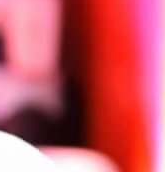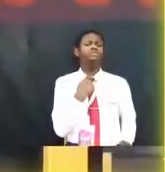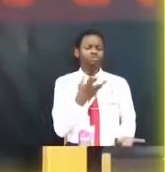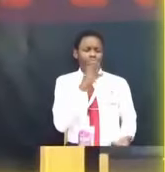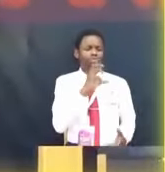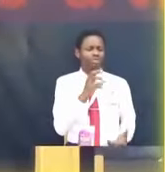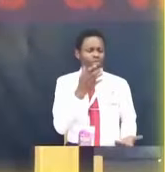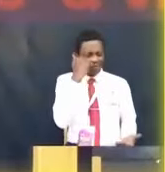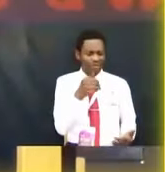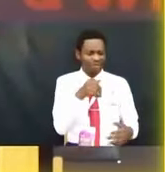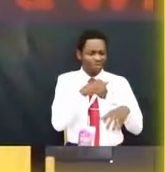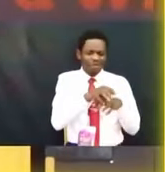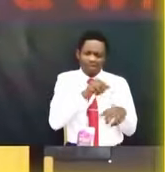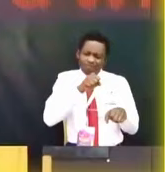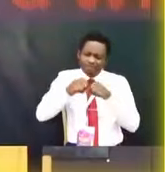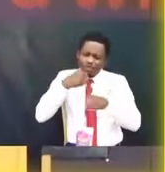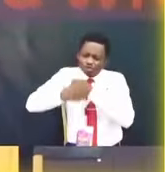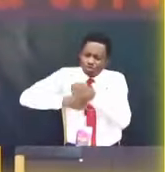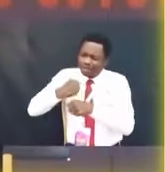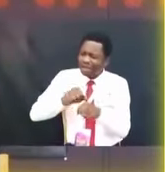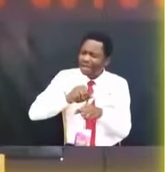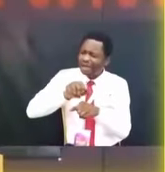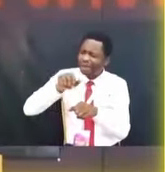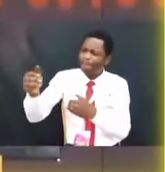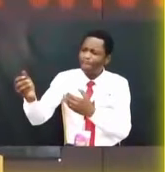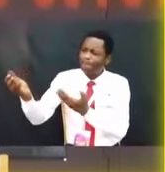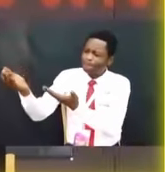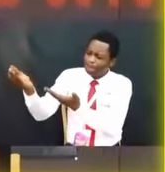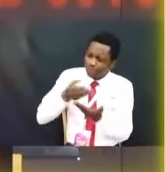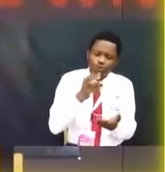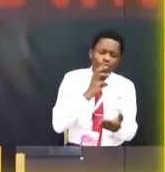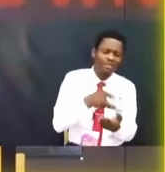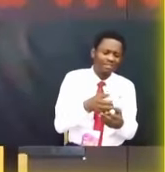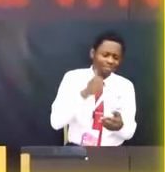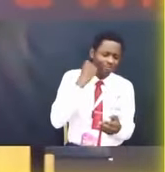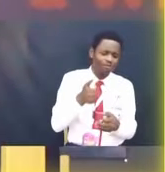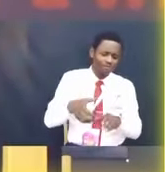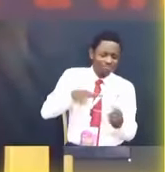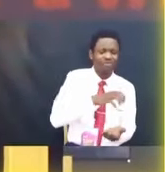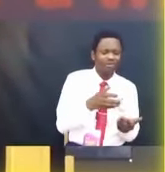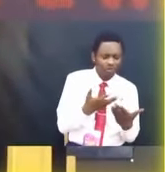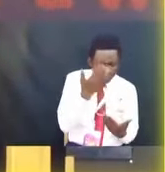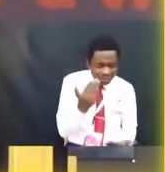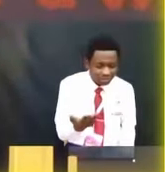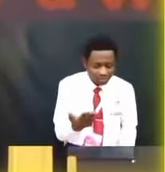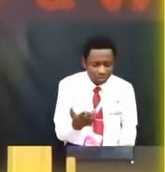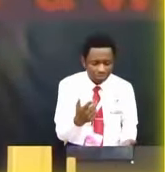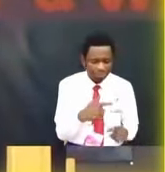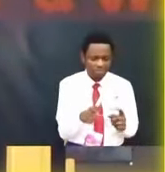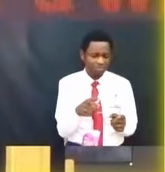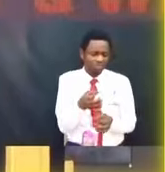Thank you. Sometimes it may be a skinky cabin channel and you look at your leader, your area head, no market